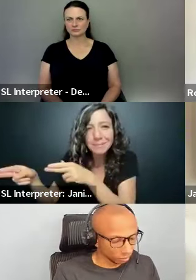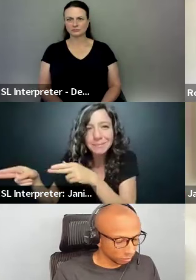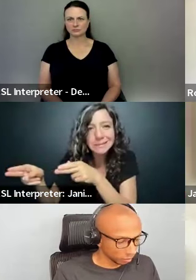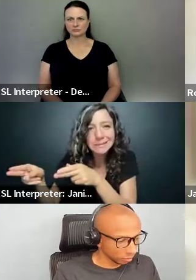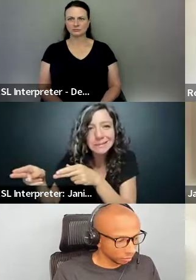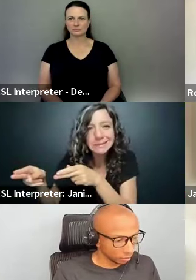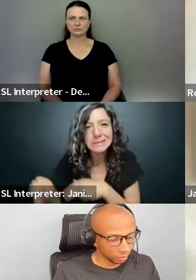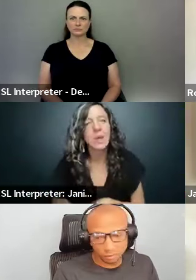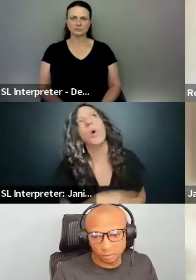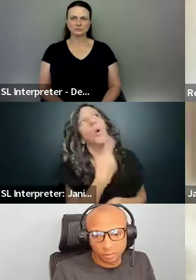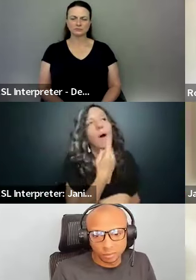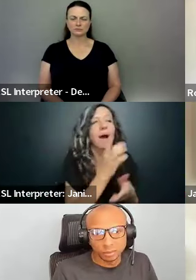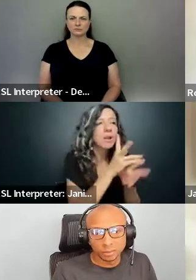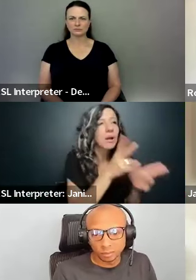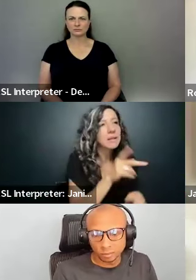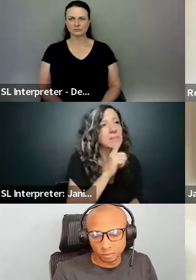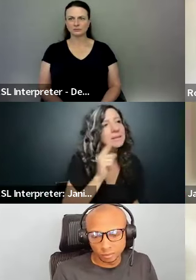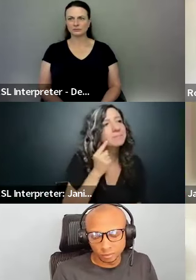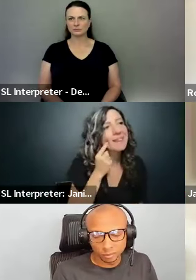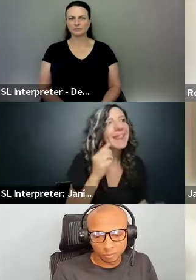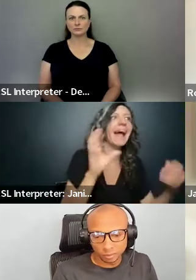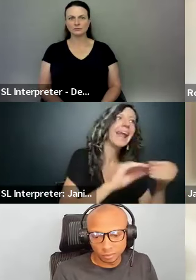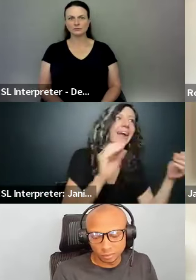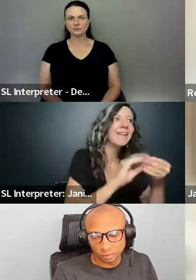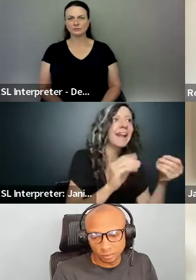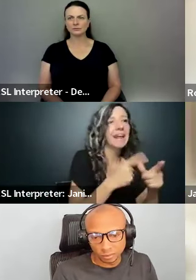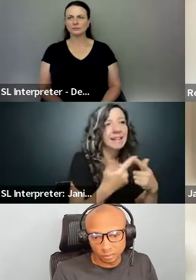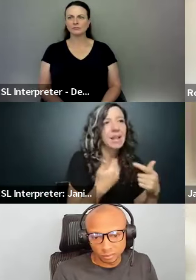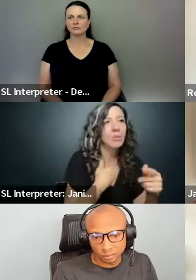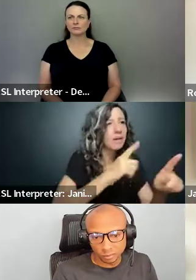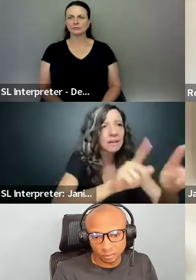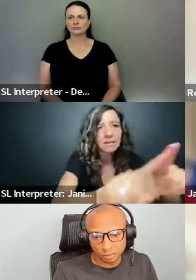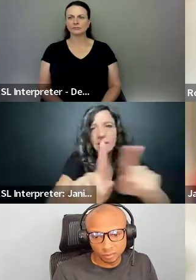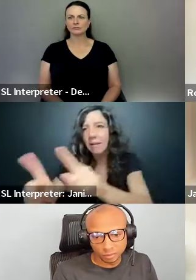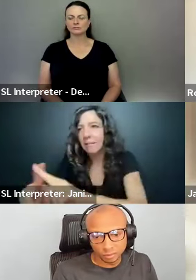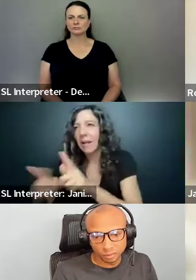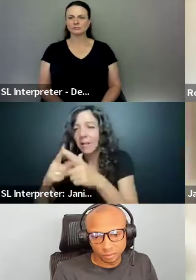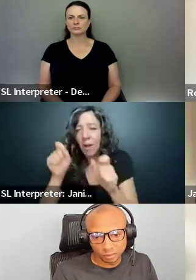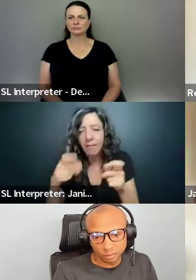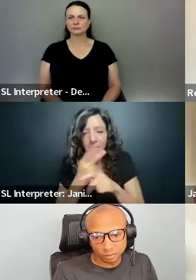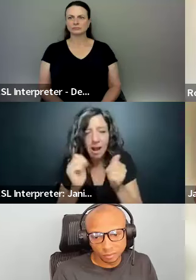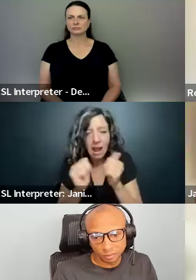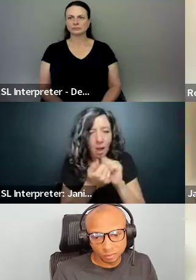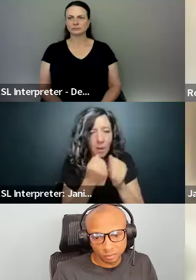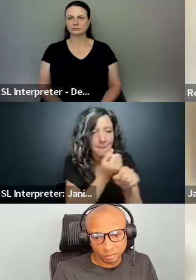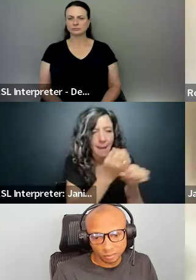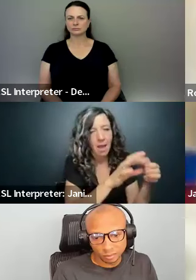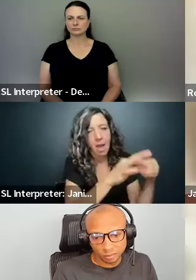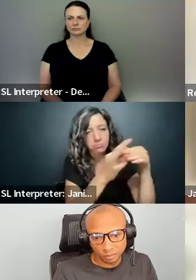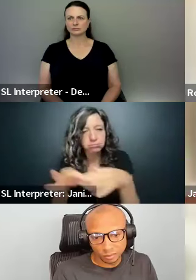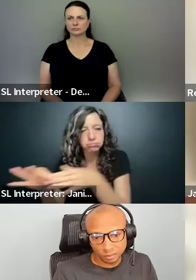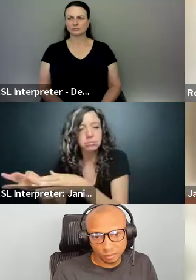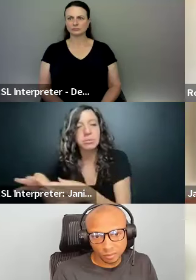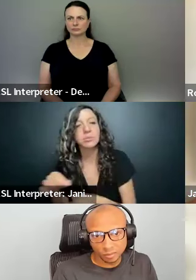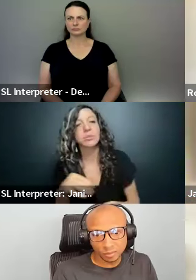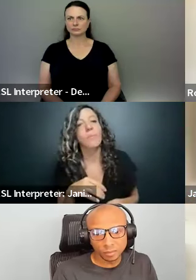Milad narrating, you know, and then you have like all these things and then you start pulling it together. And I was like, so we gave them direction, but at some